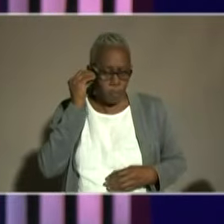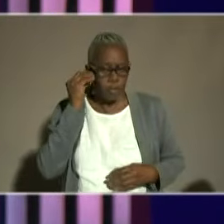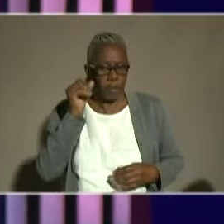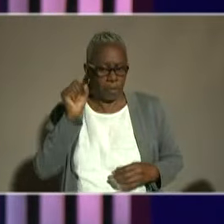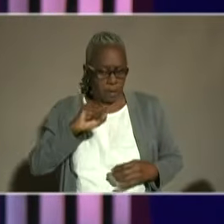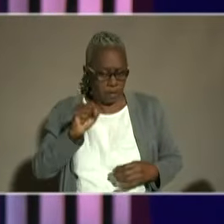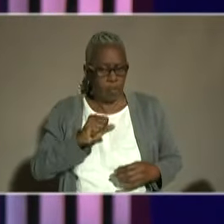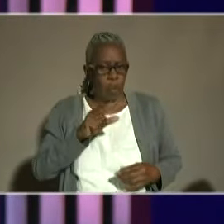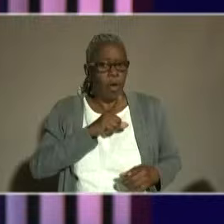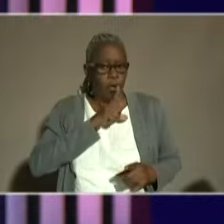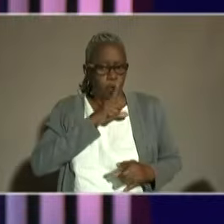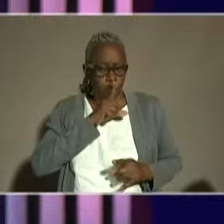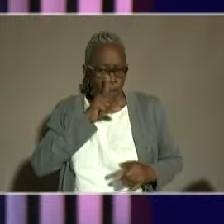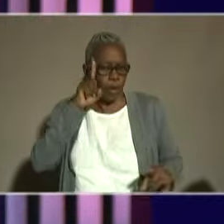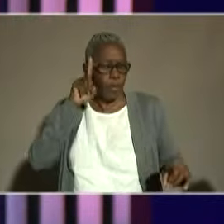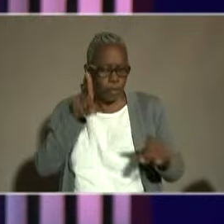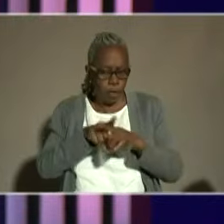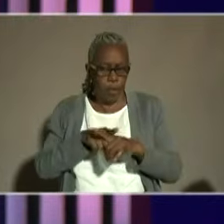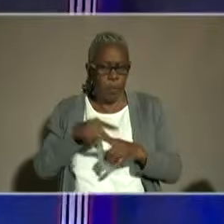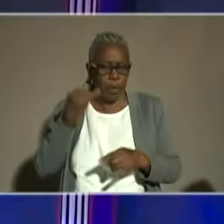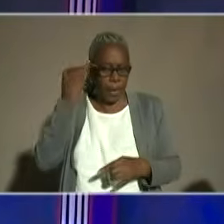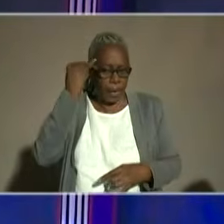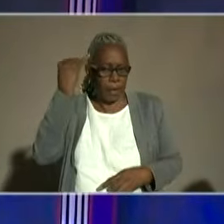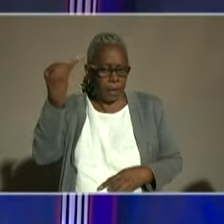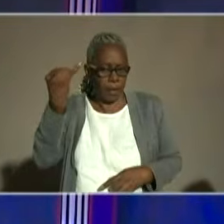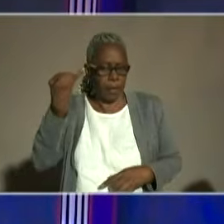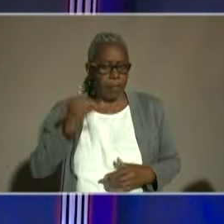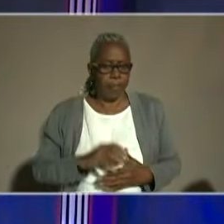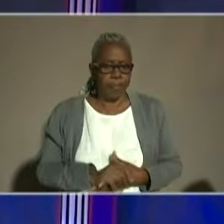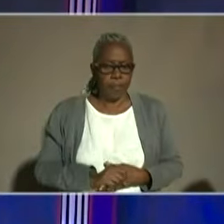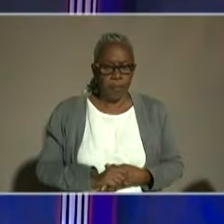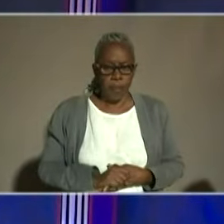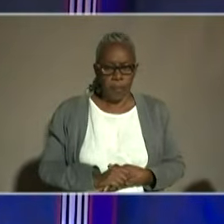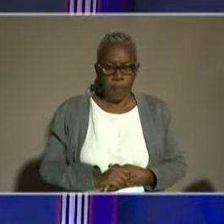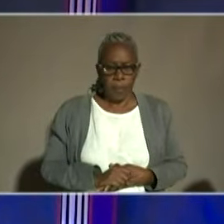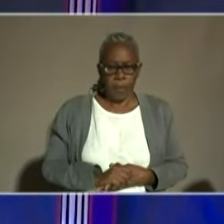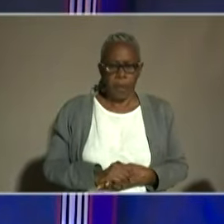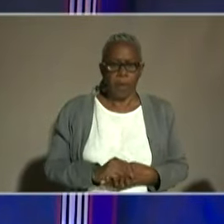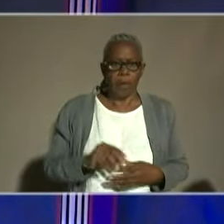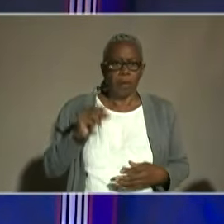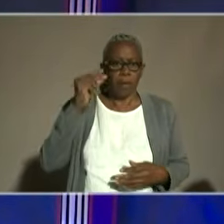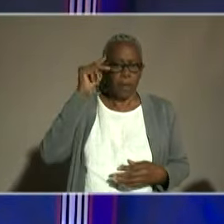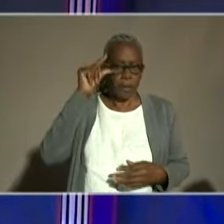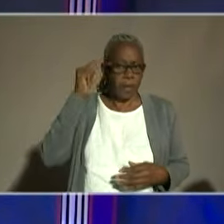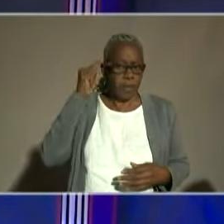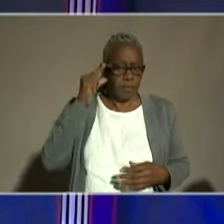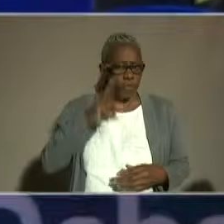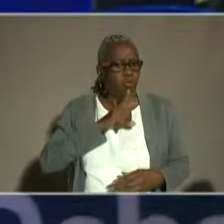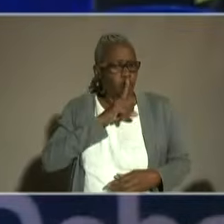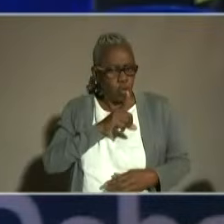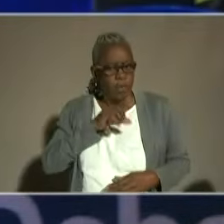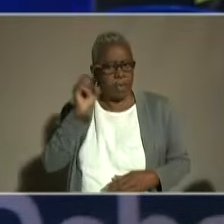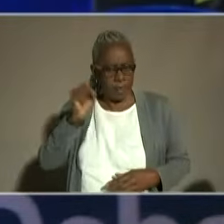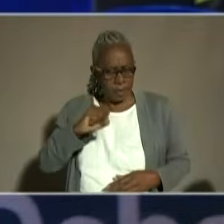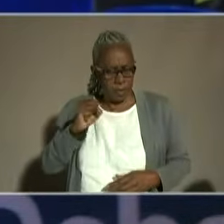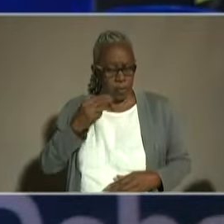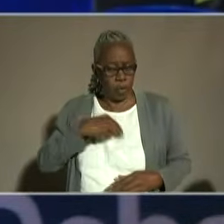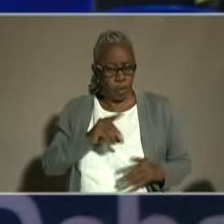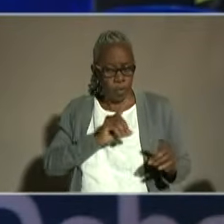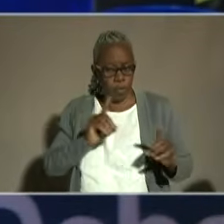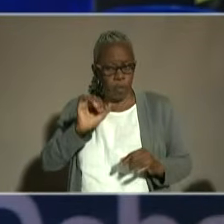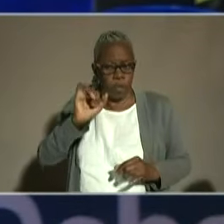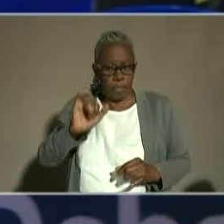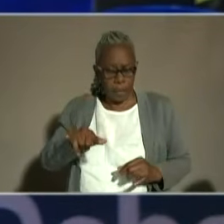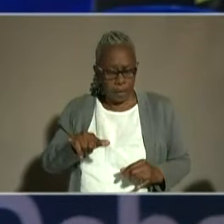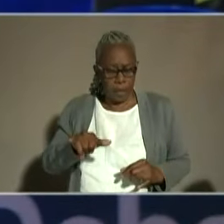idea that you mentioned, Ian. Dr. Holness, to rebut? Most definitely. We will do that, and